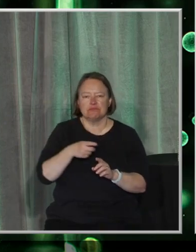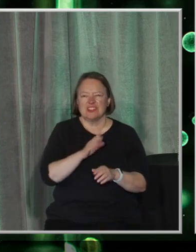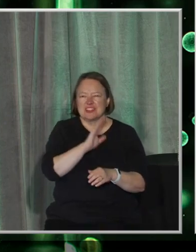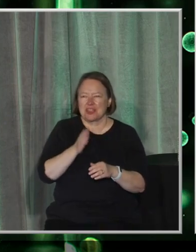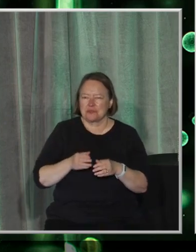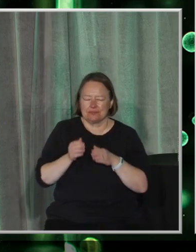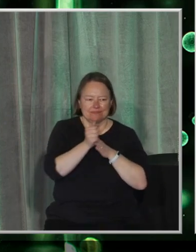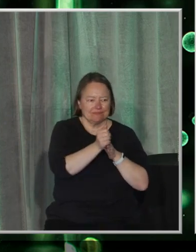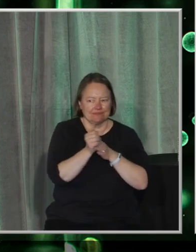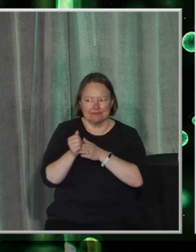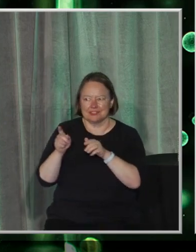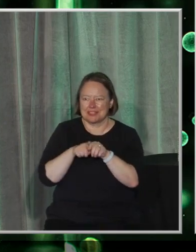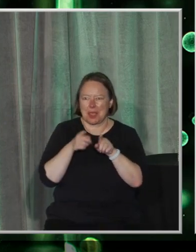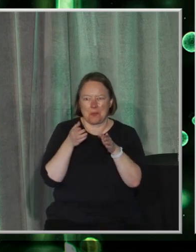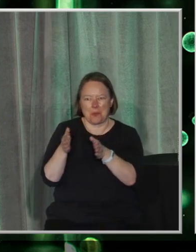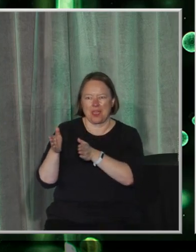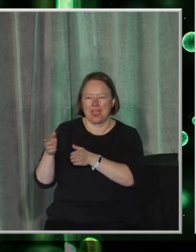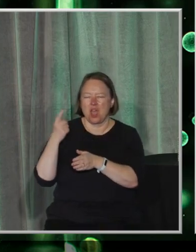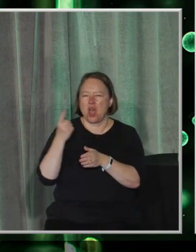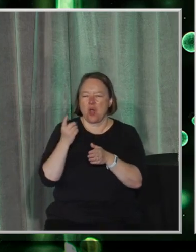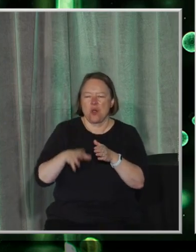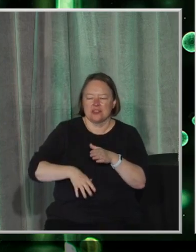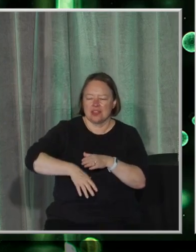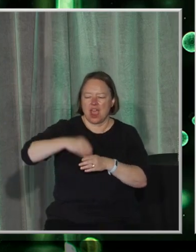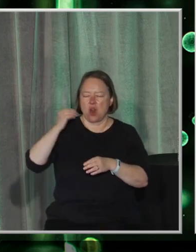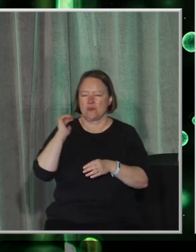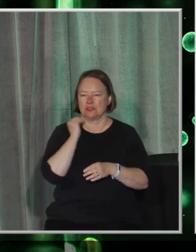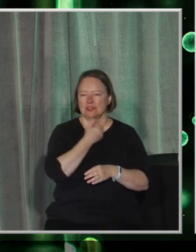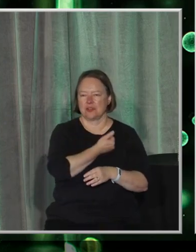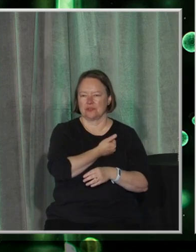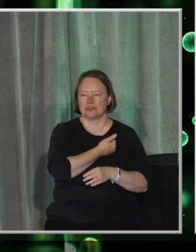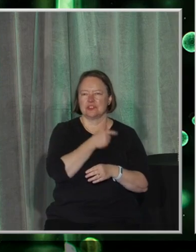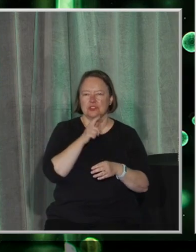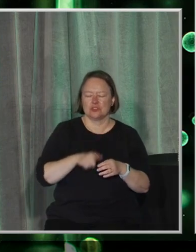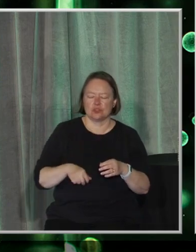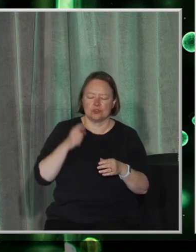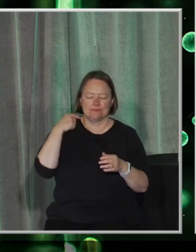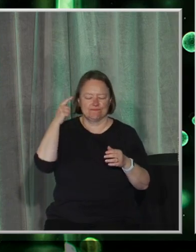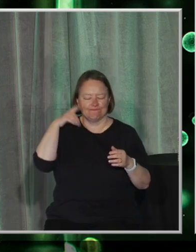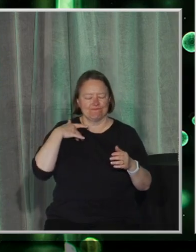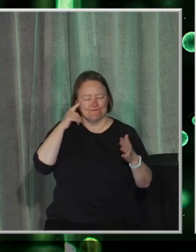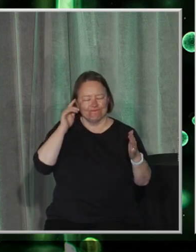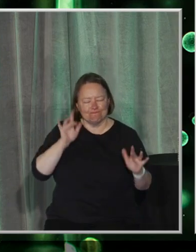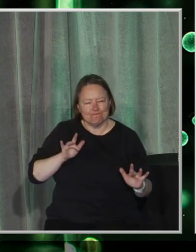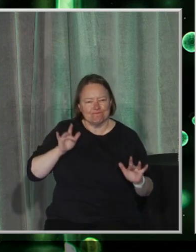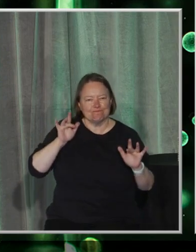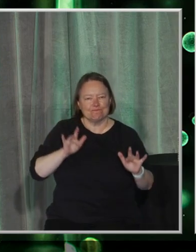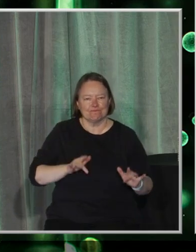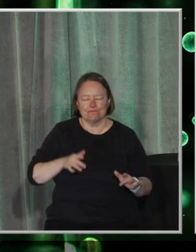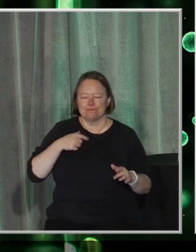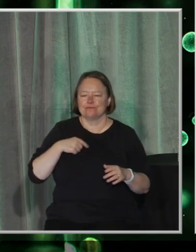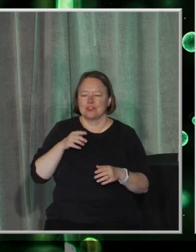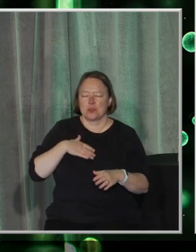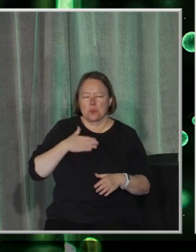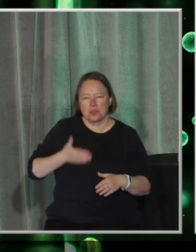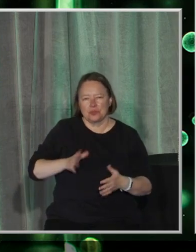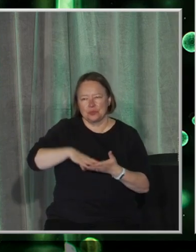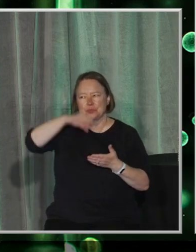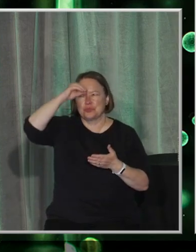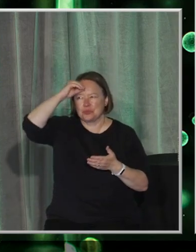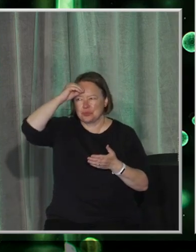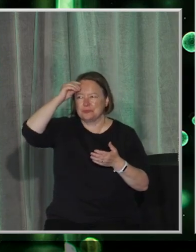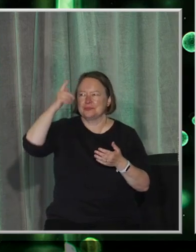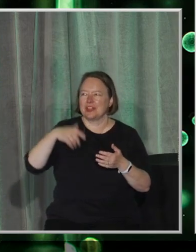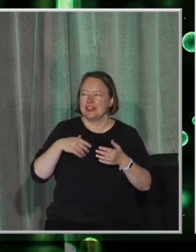same way twice, always leads us outside of ourselves towards empathy, humility, and willingness to learn.